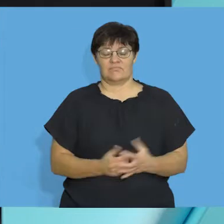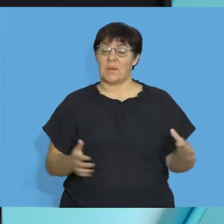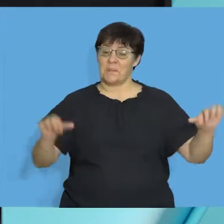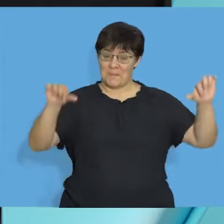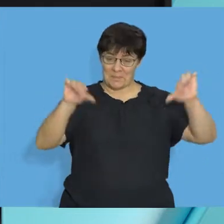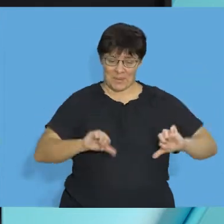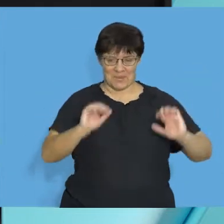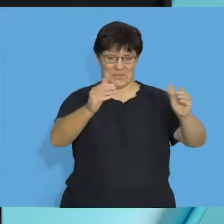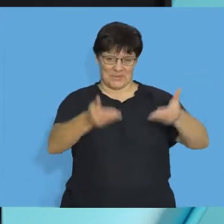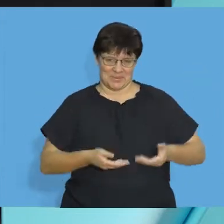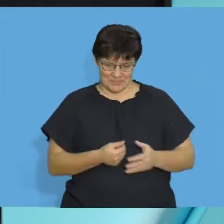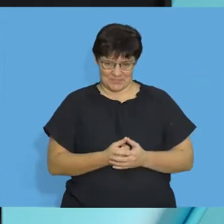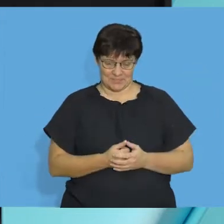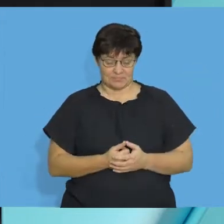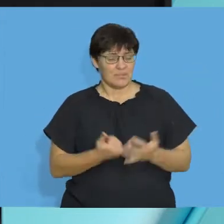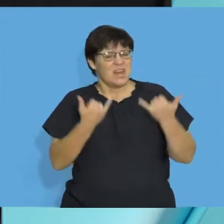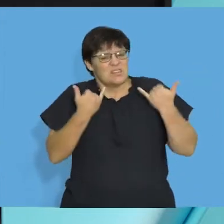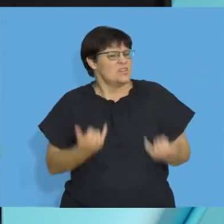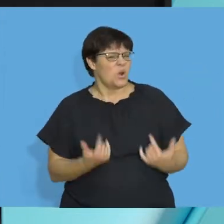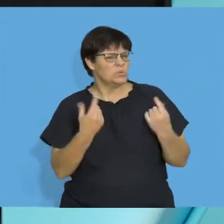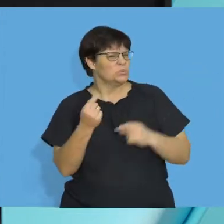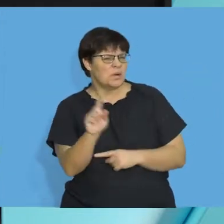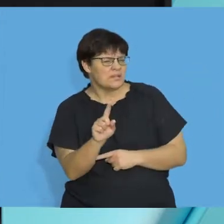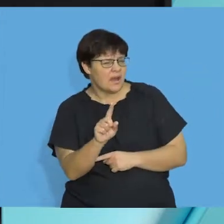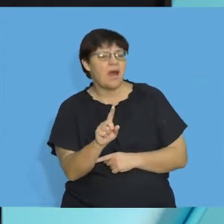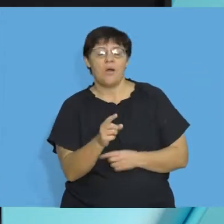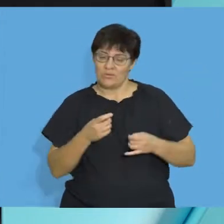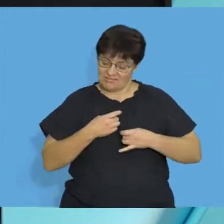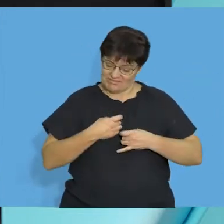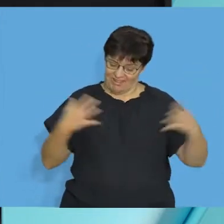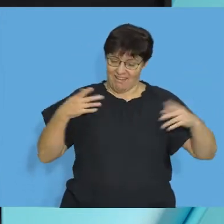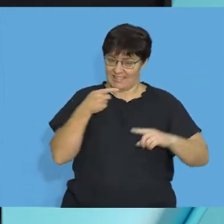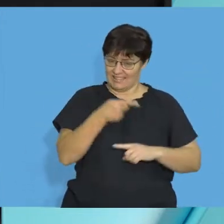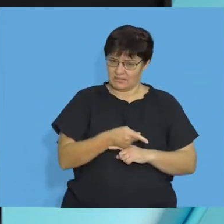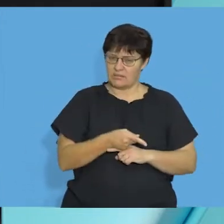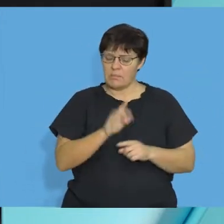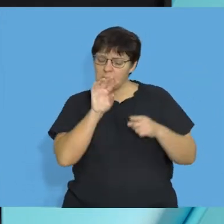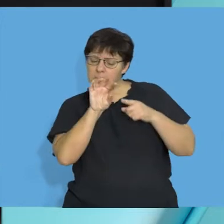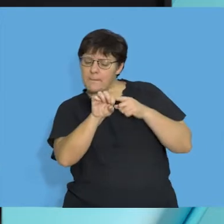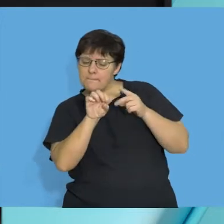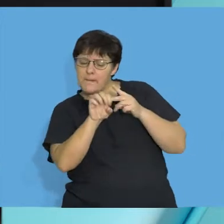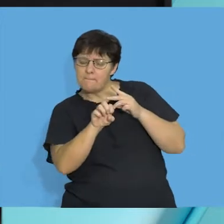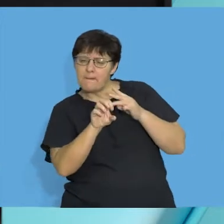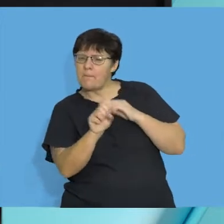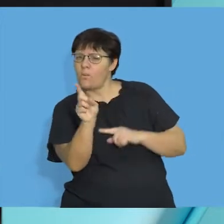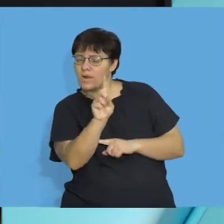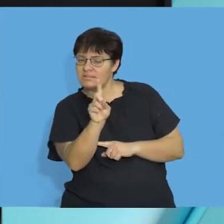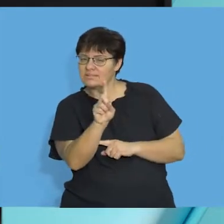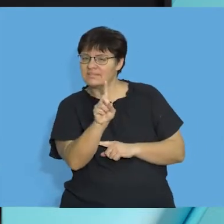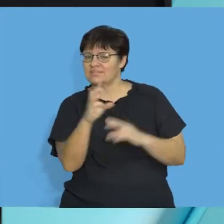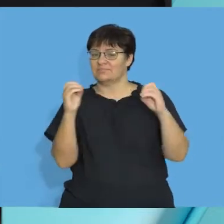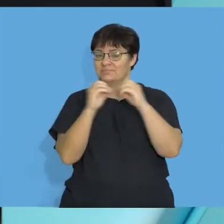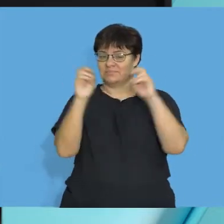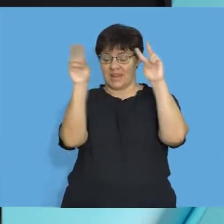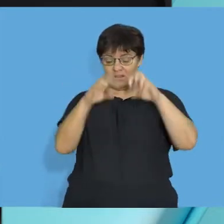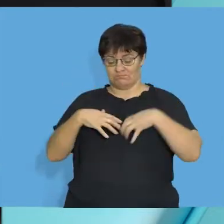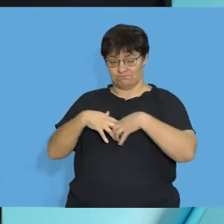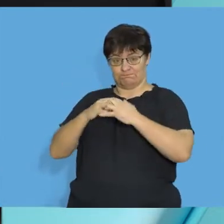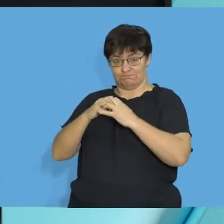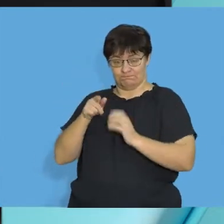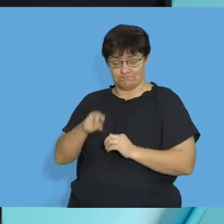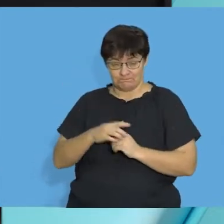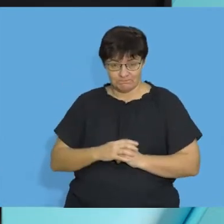Welcome back. We're going to dive straight into finding out more about electromagnetic induction.